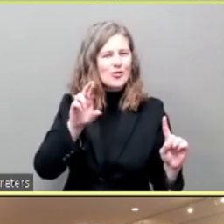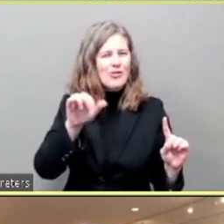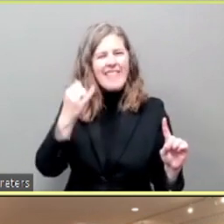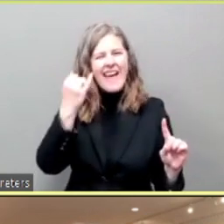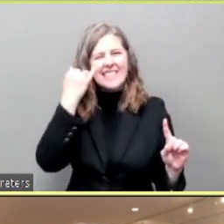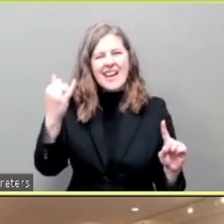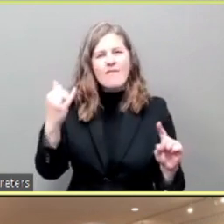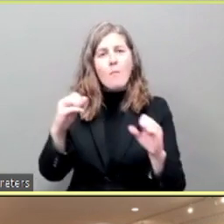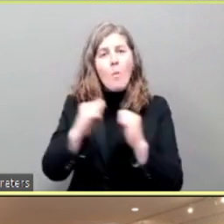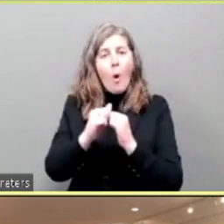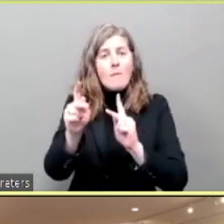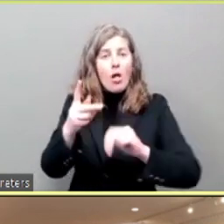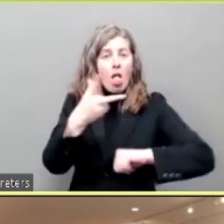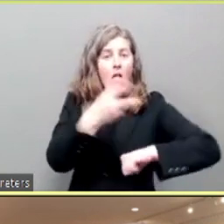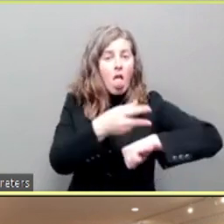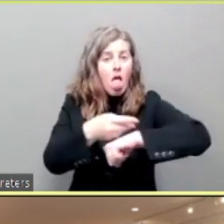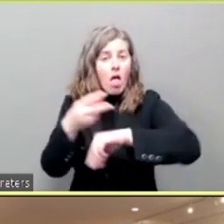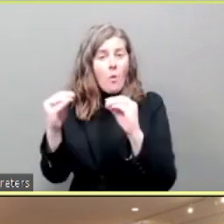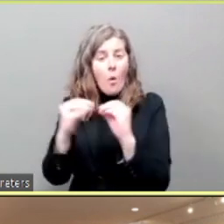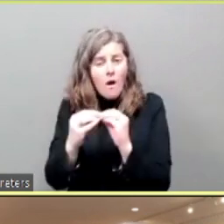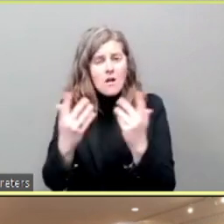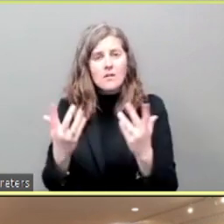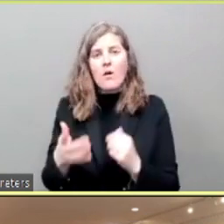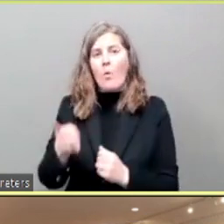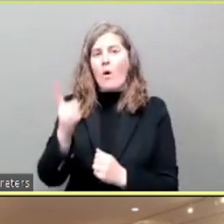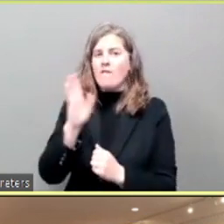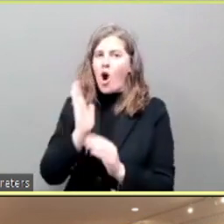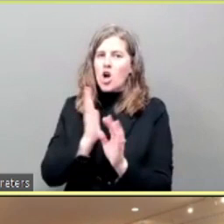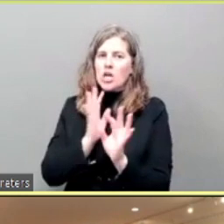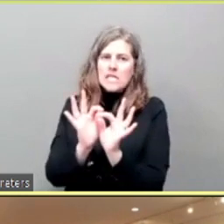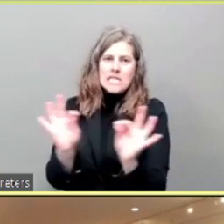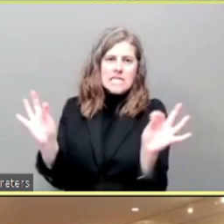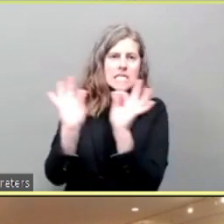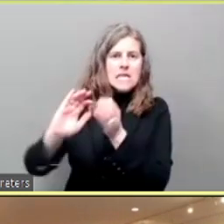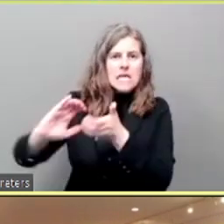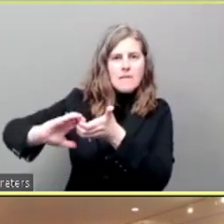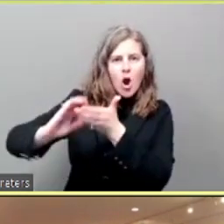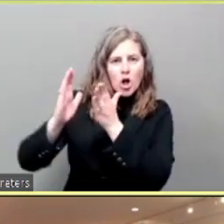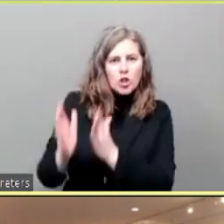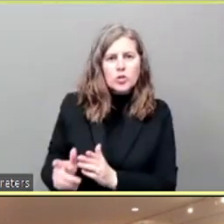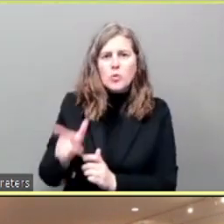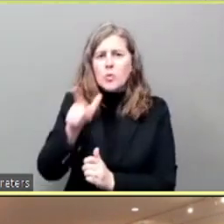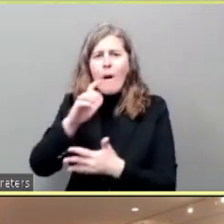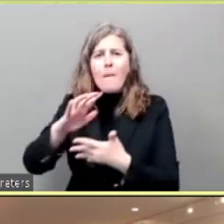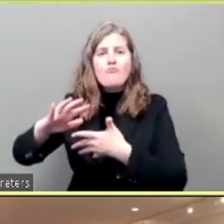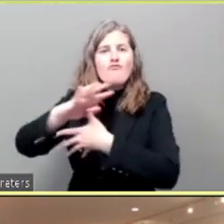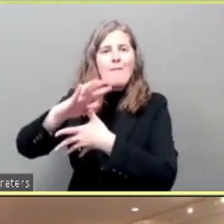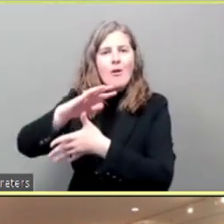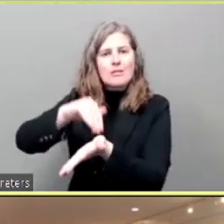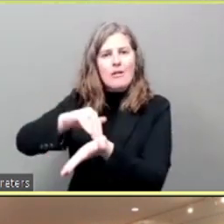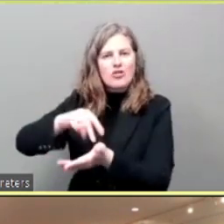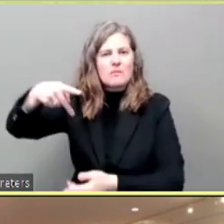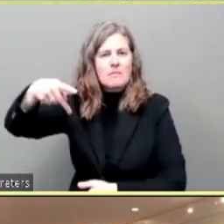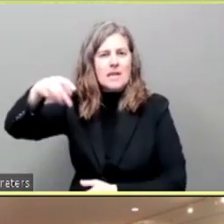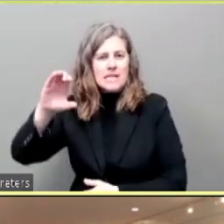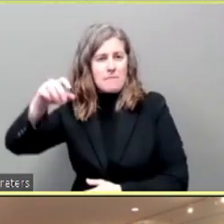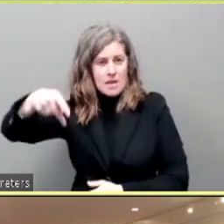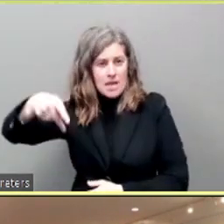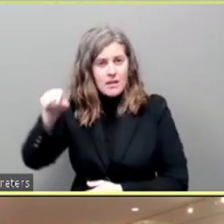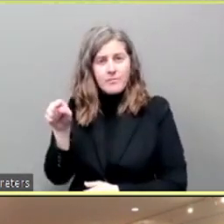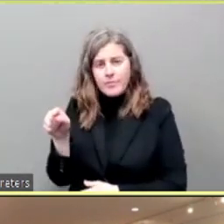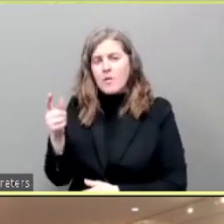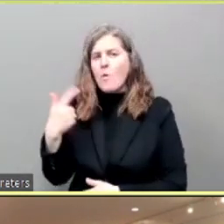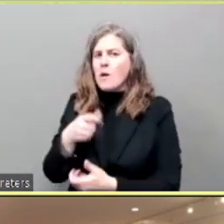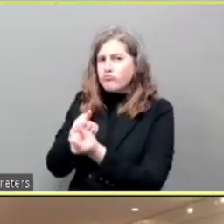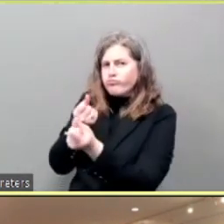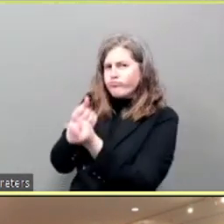getting more shots in arms. One of our key important partners are primary care providers, and we are